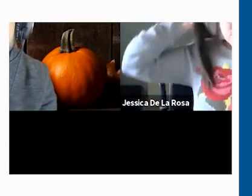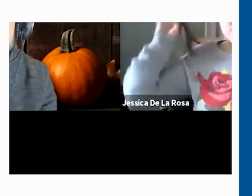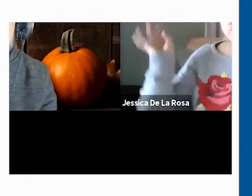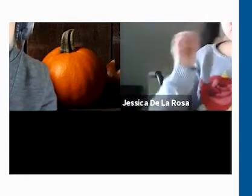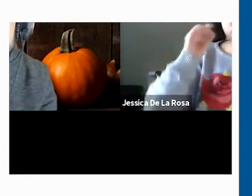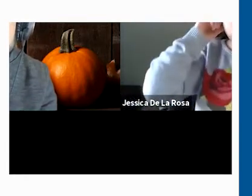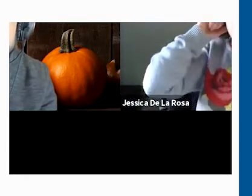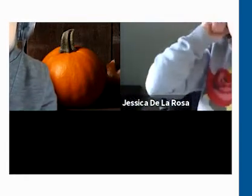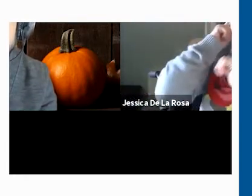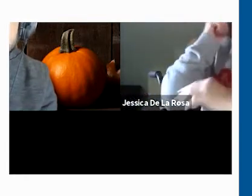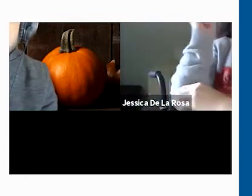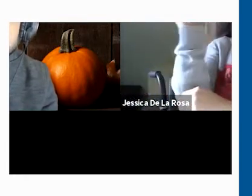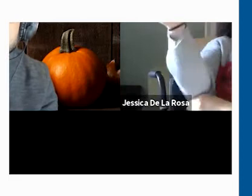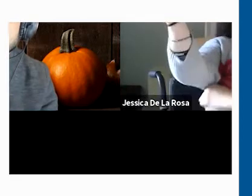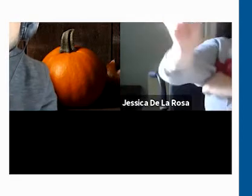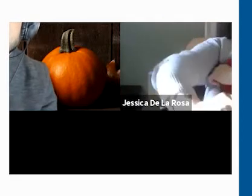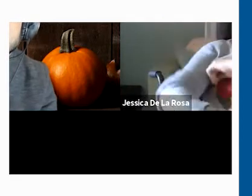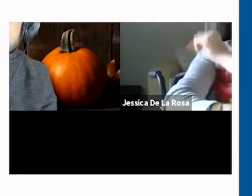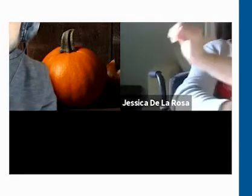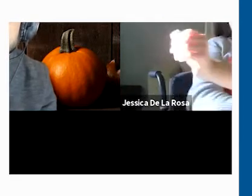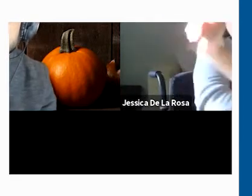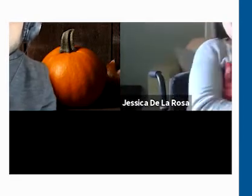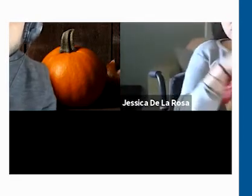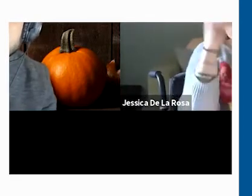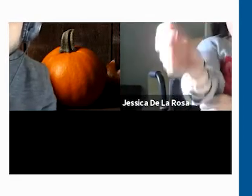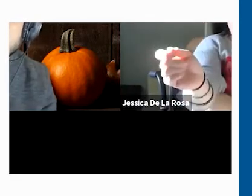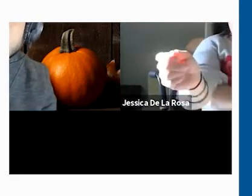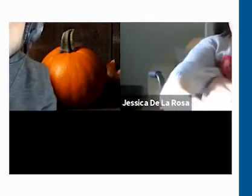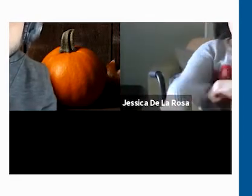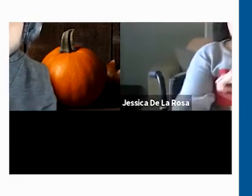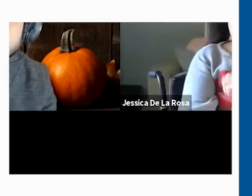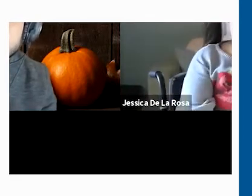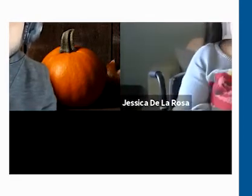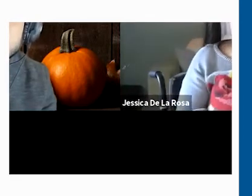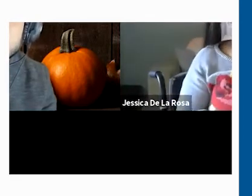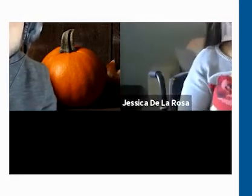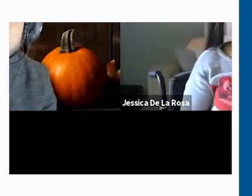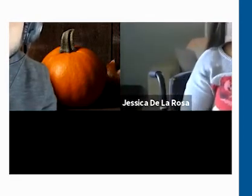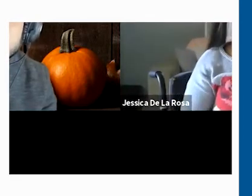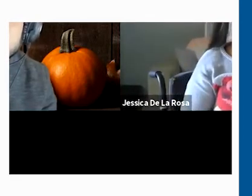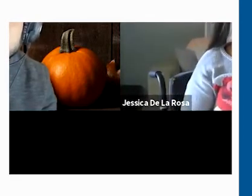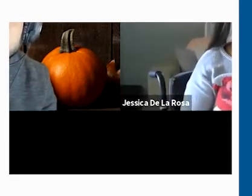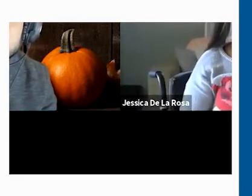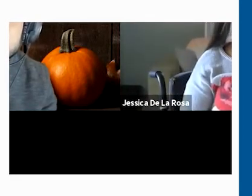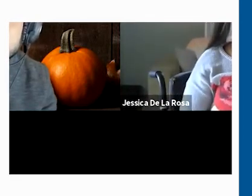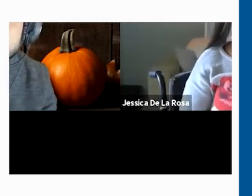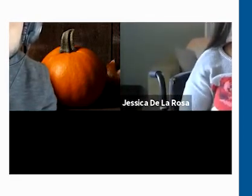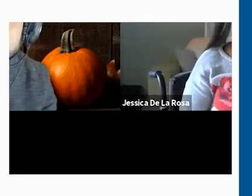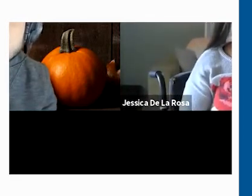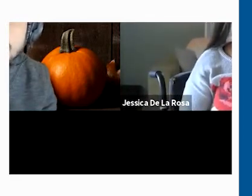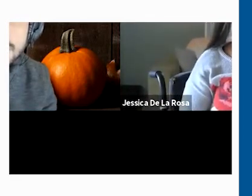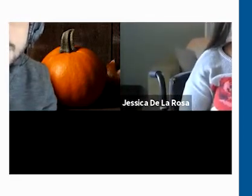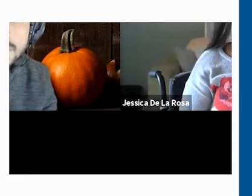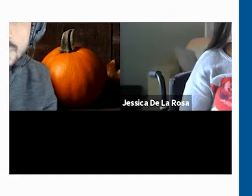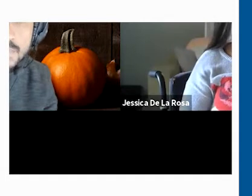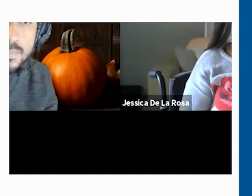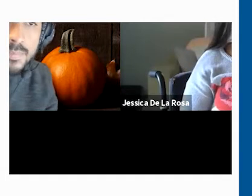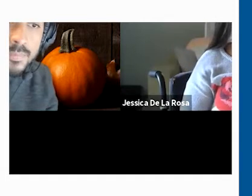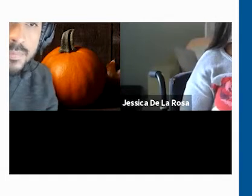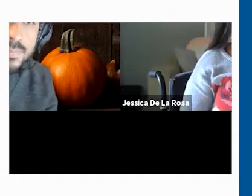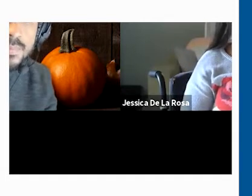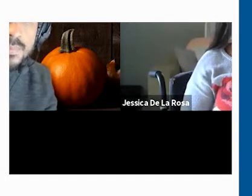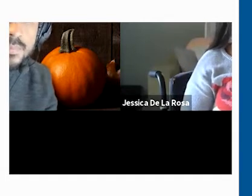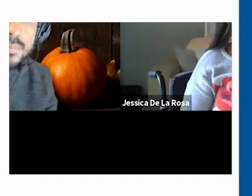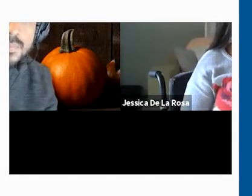staff, Department of Social Services, and also our CERT Community Emergency Response Team volunteers. So we provided training to